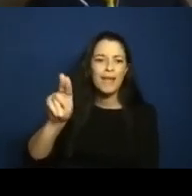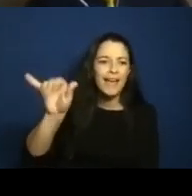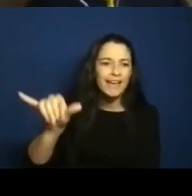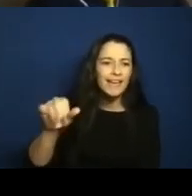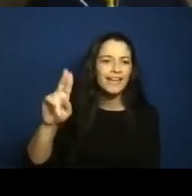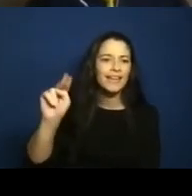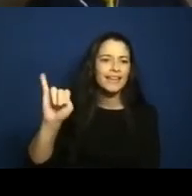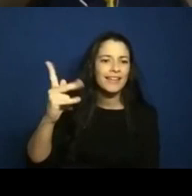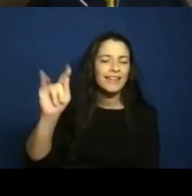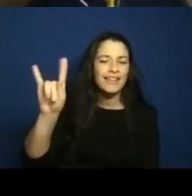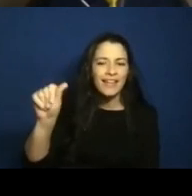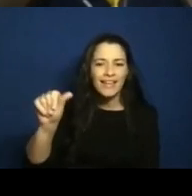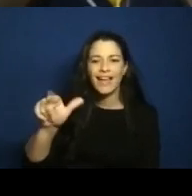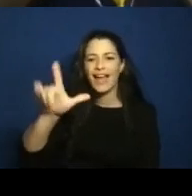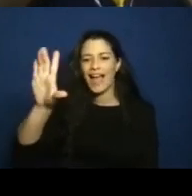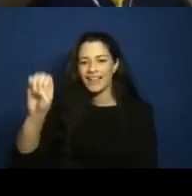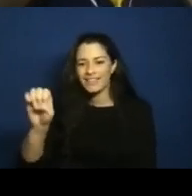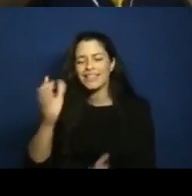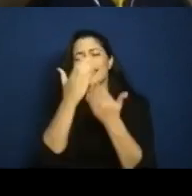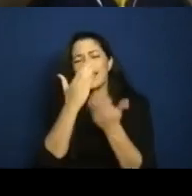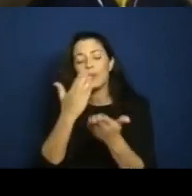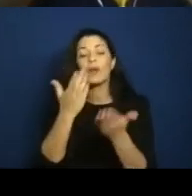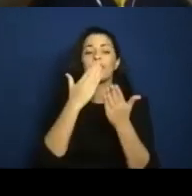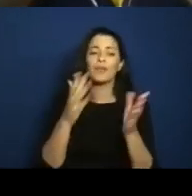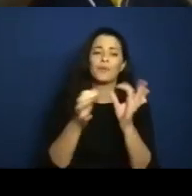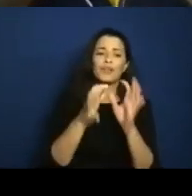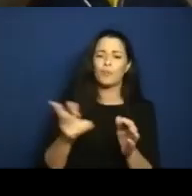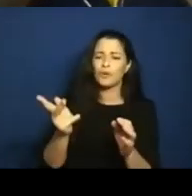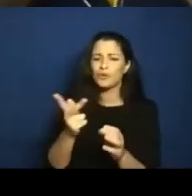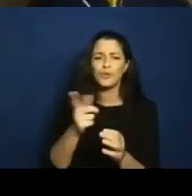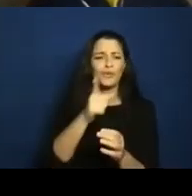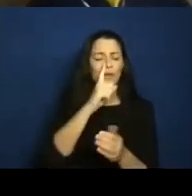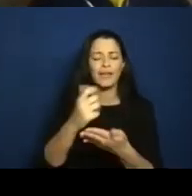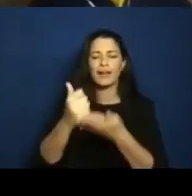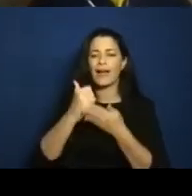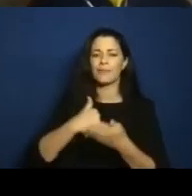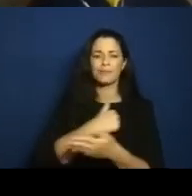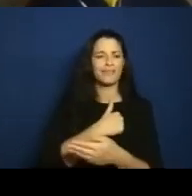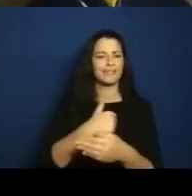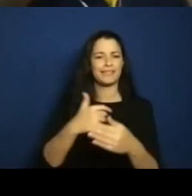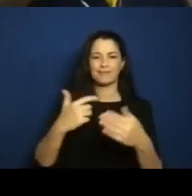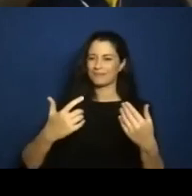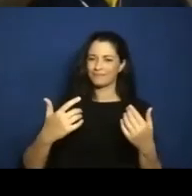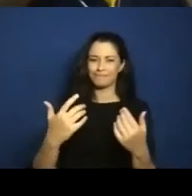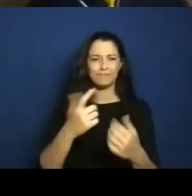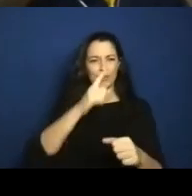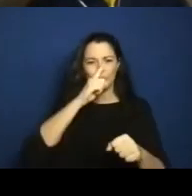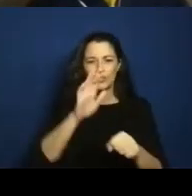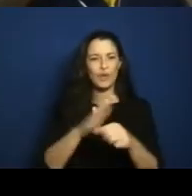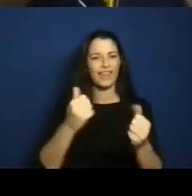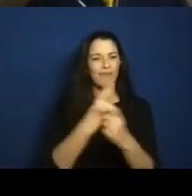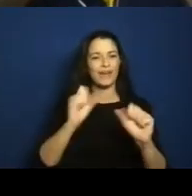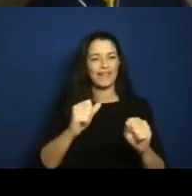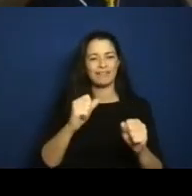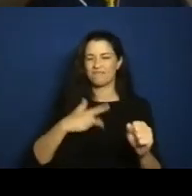you. And thank you to our interpreters who help us to make sure that everyone can feel and understand what we